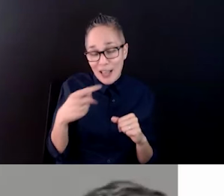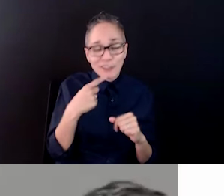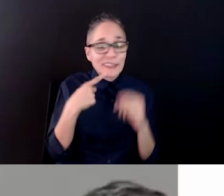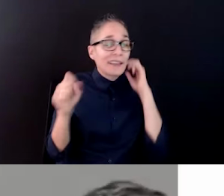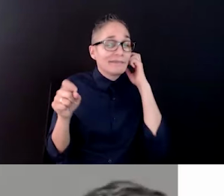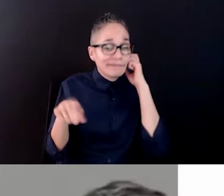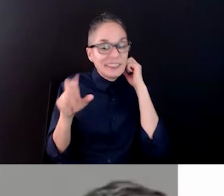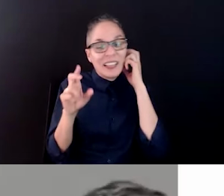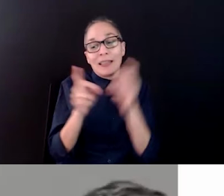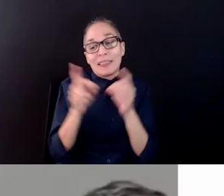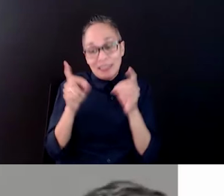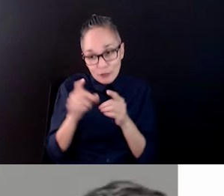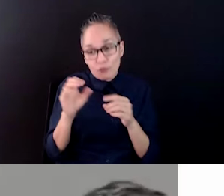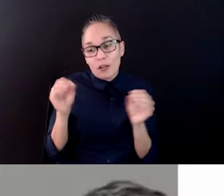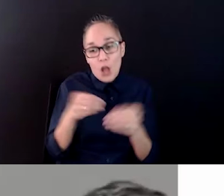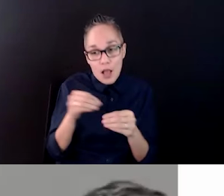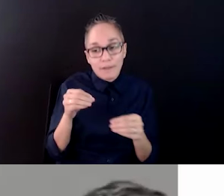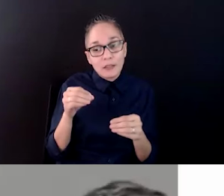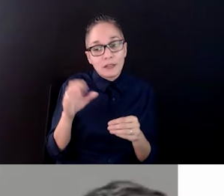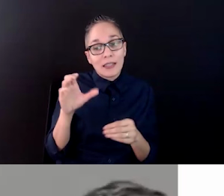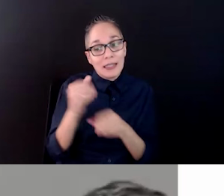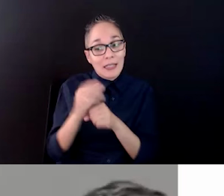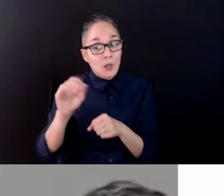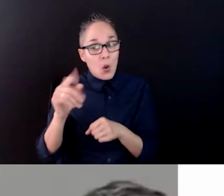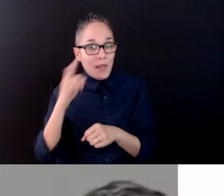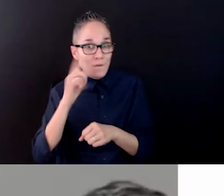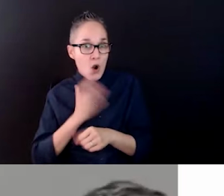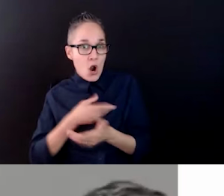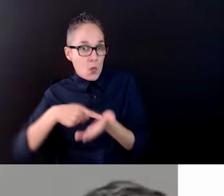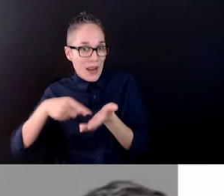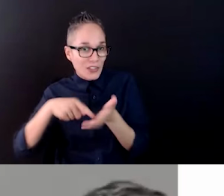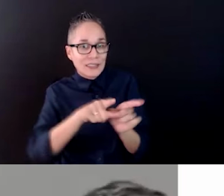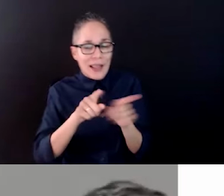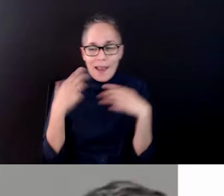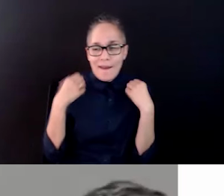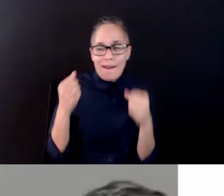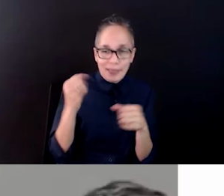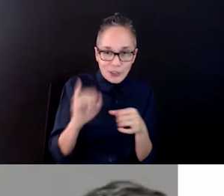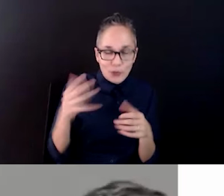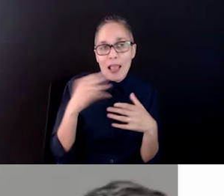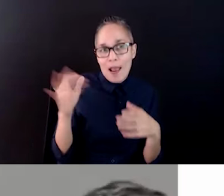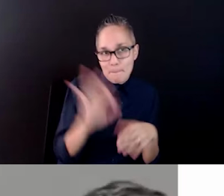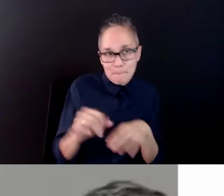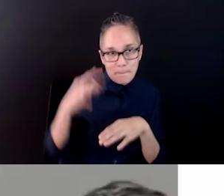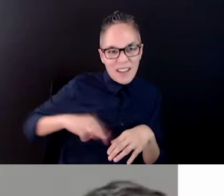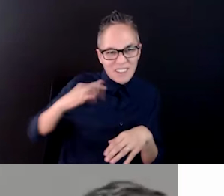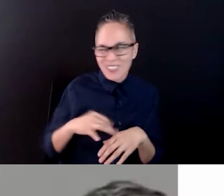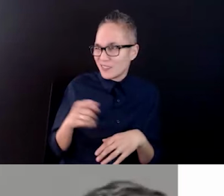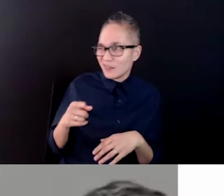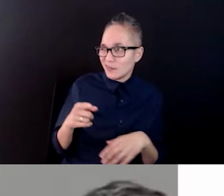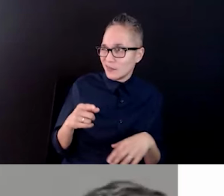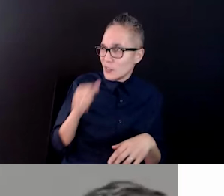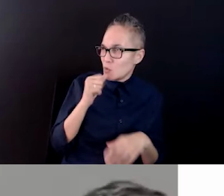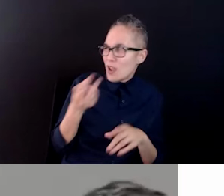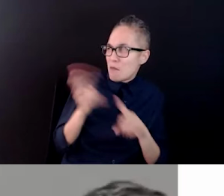that the district also gets COLA for not only our wages, but for our health insurance and our benefits. They said yes. And they're like, why haven't you been applying that